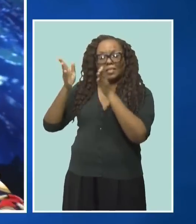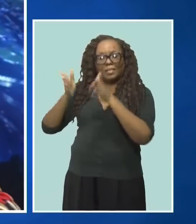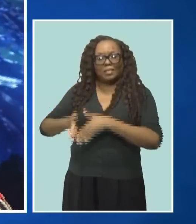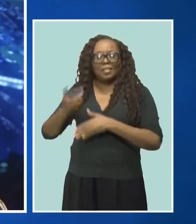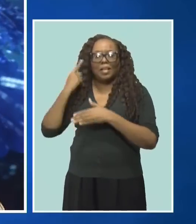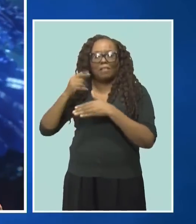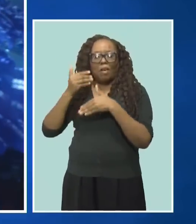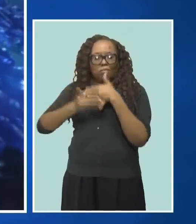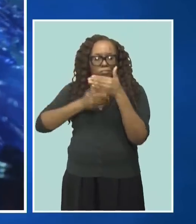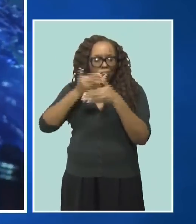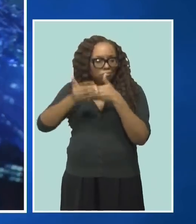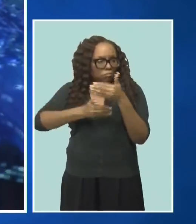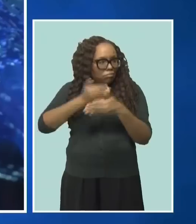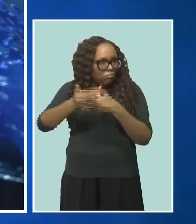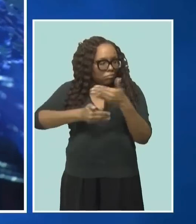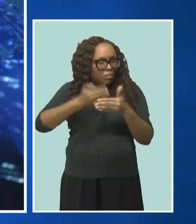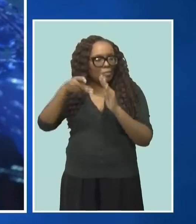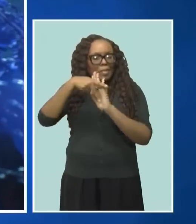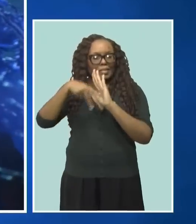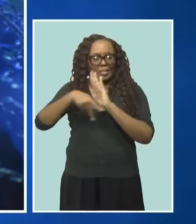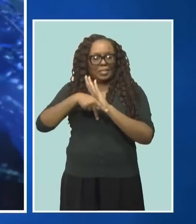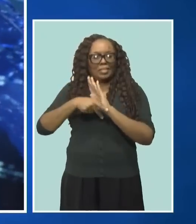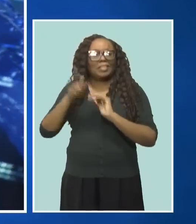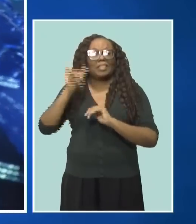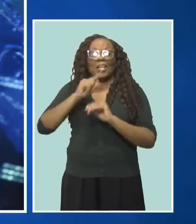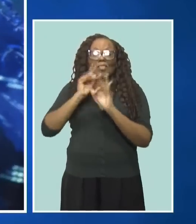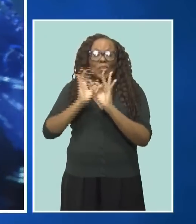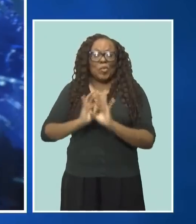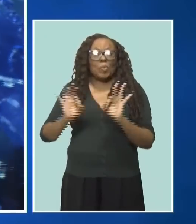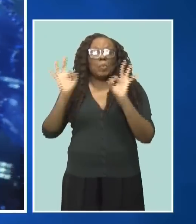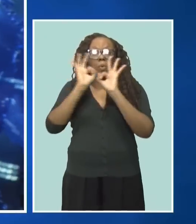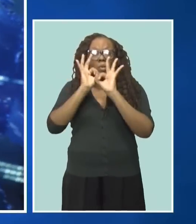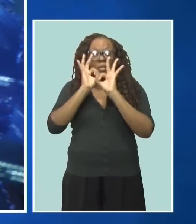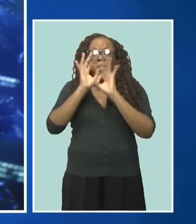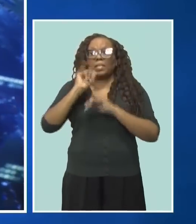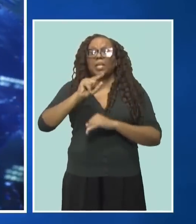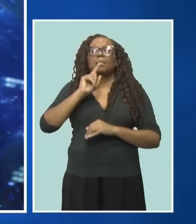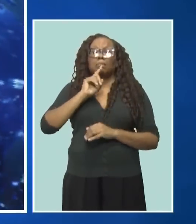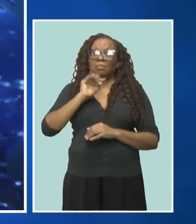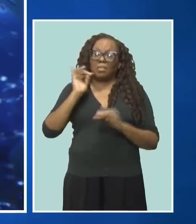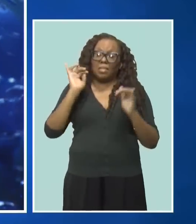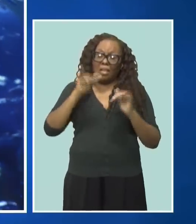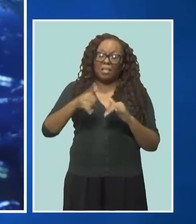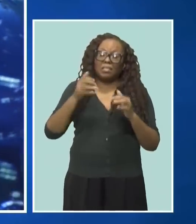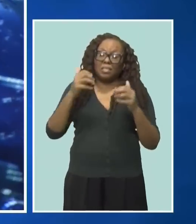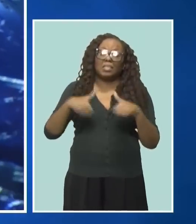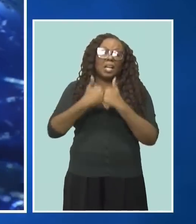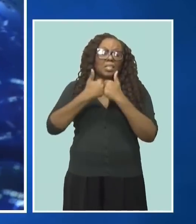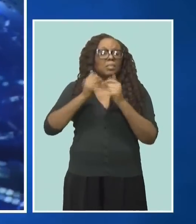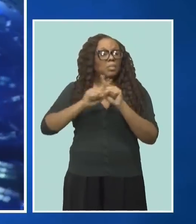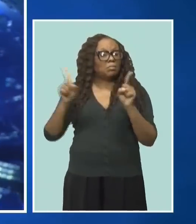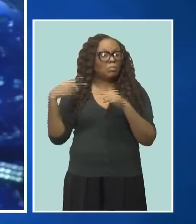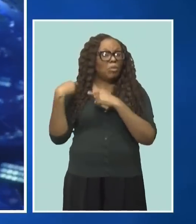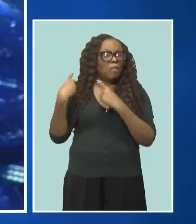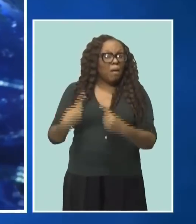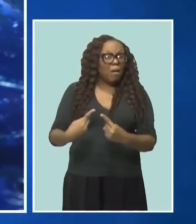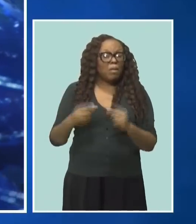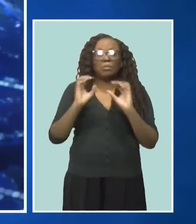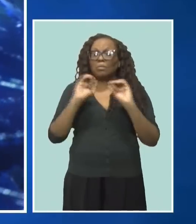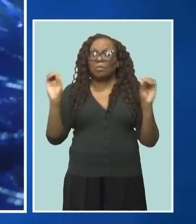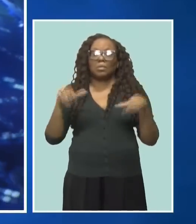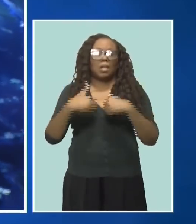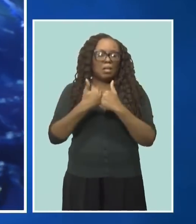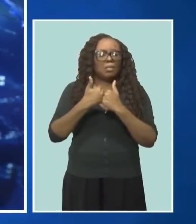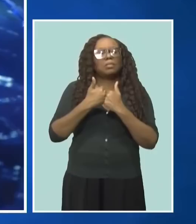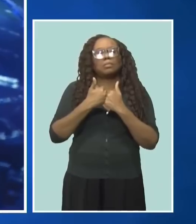advance the framework. That we foresee as one challenge, but it hasn't been a challenge so far because we've been able to